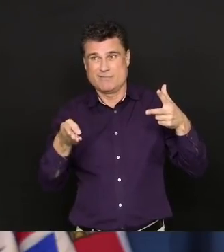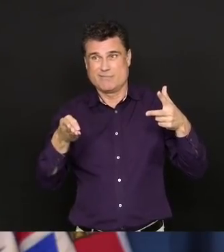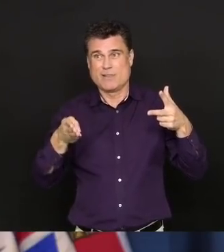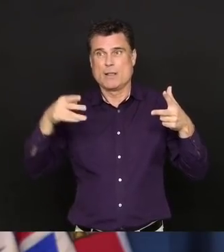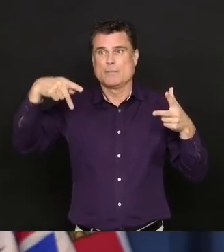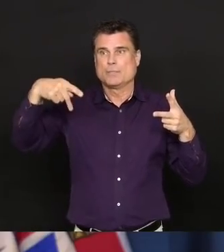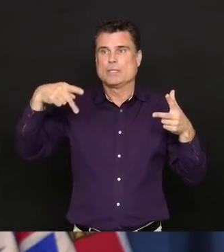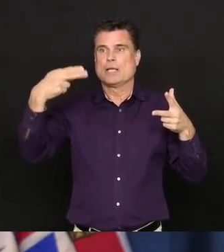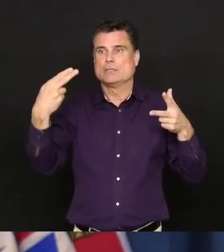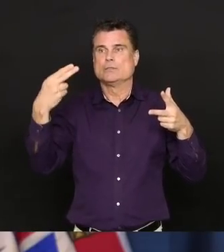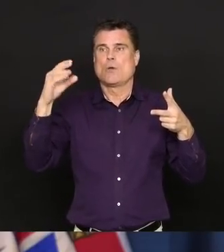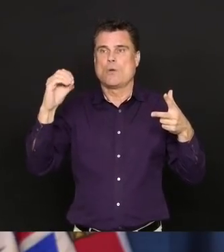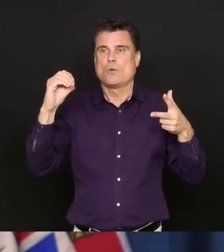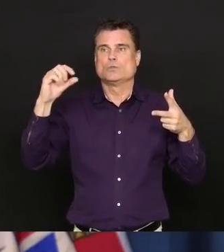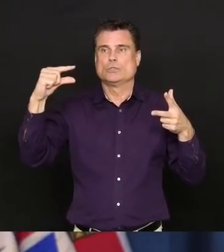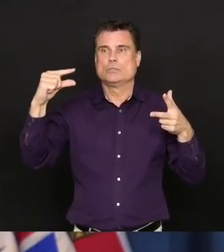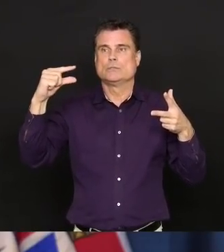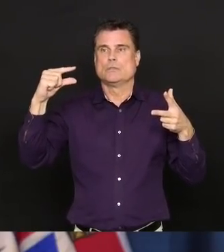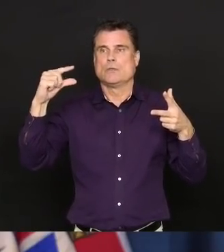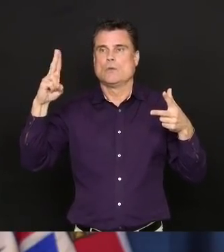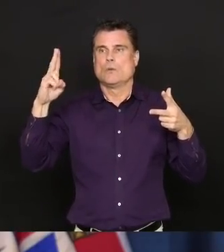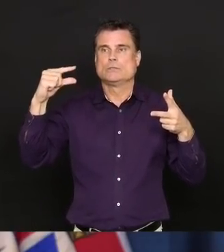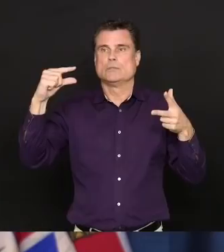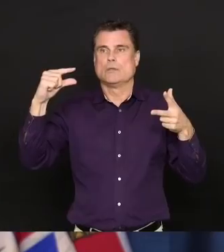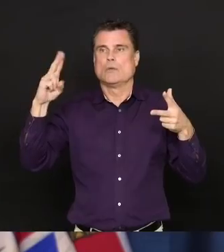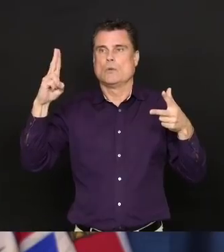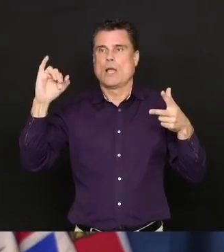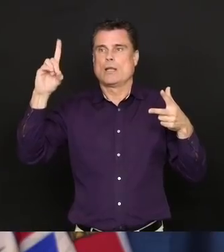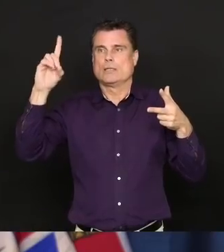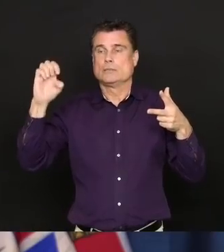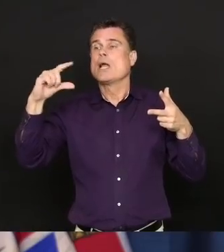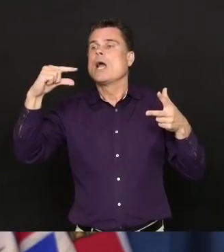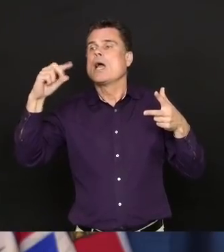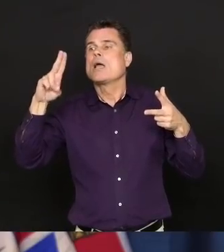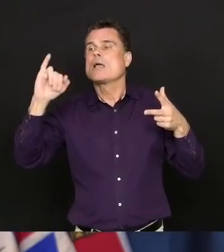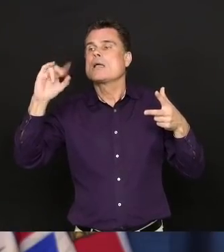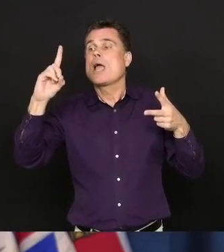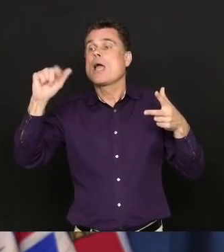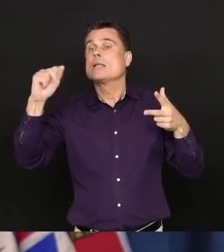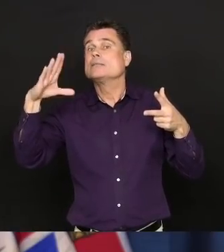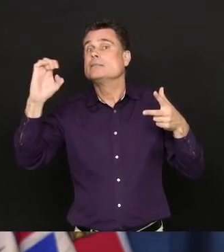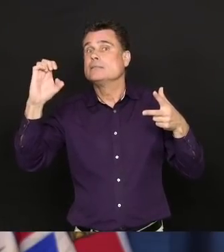gov.bc.ca/PHO guidance. And our last question today comes from Albert Sue from Fairchild TV. Go ahead.